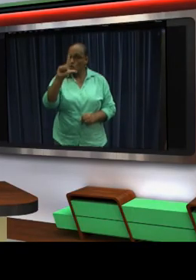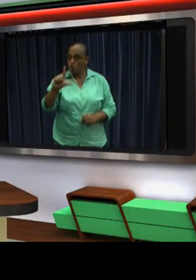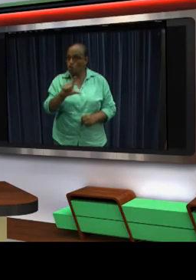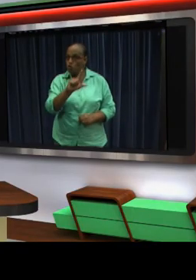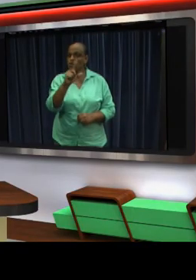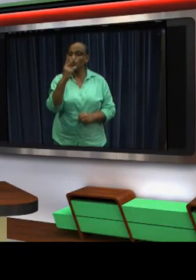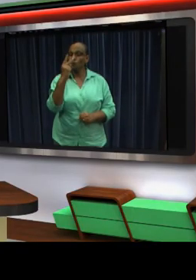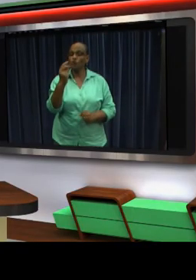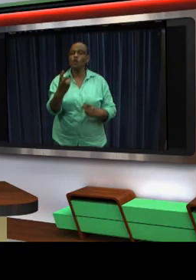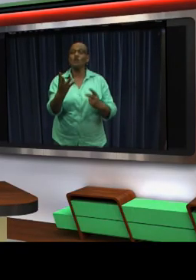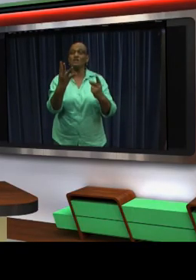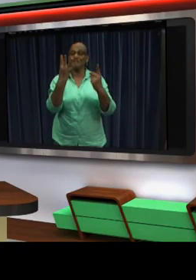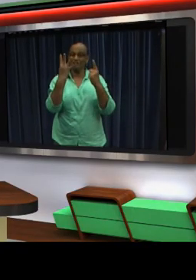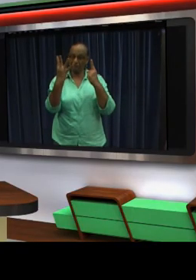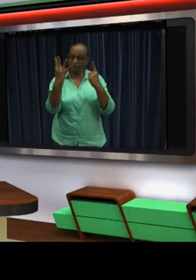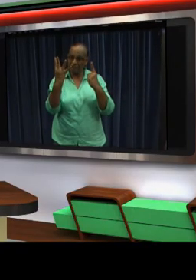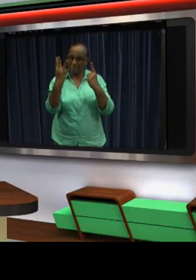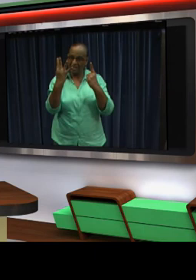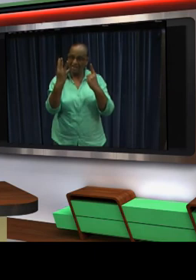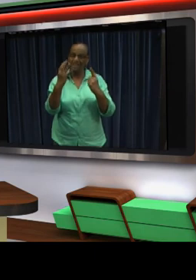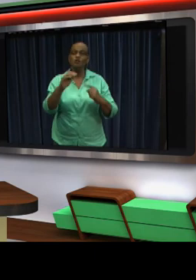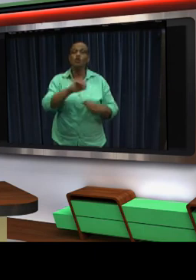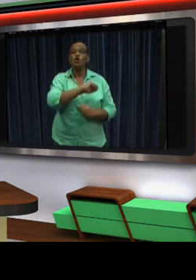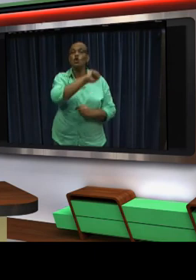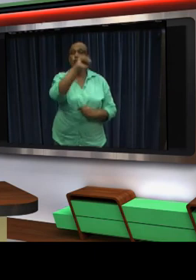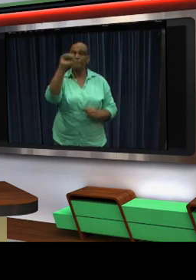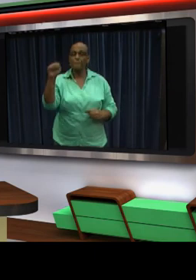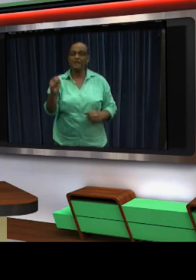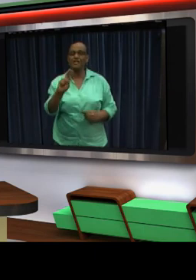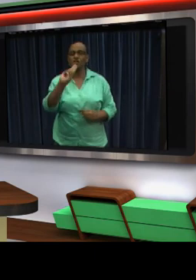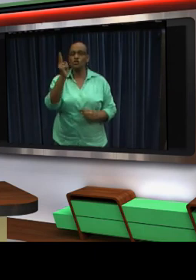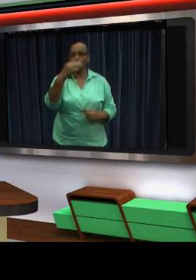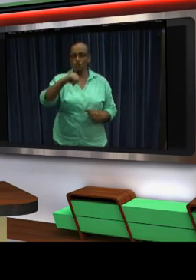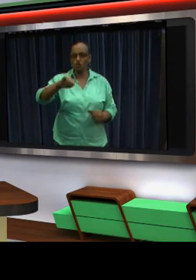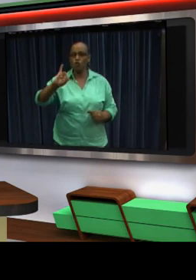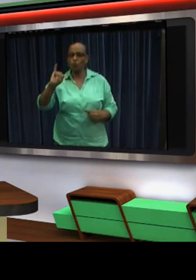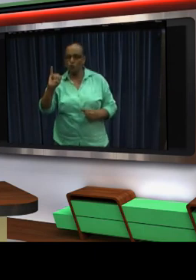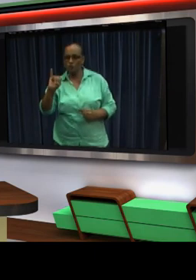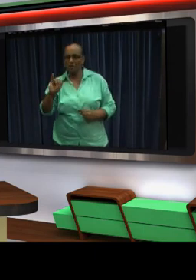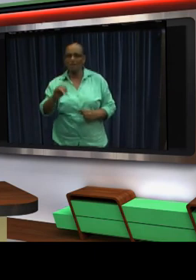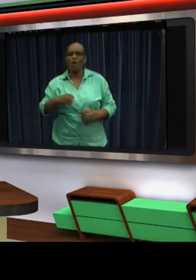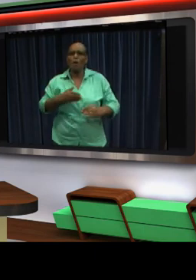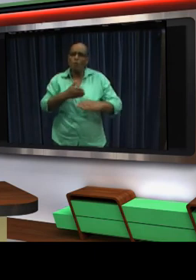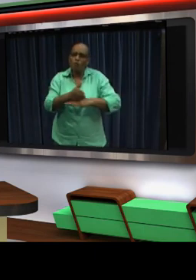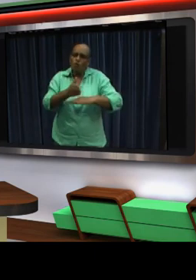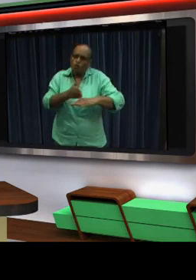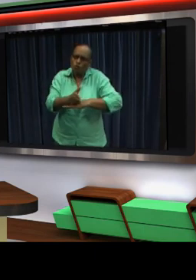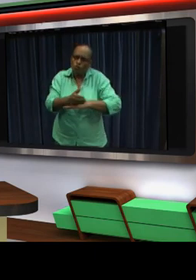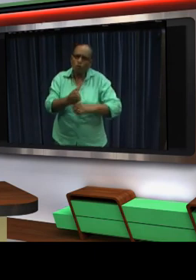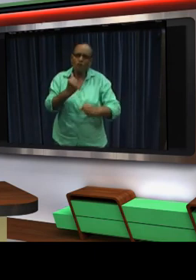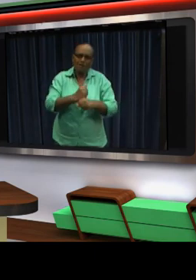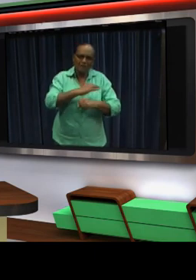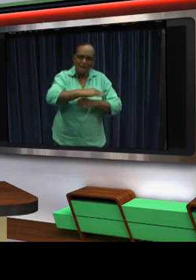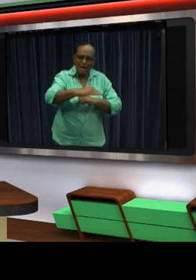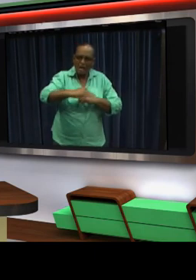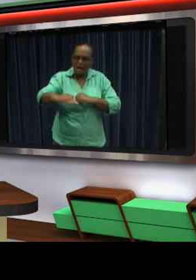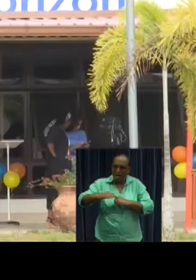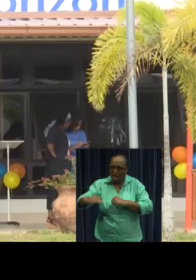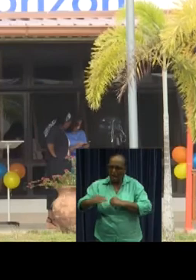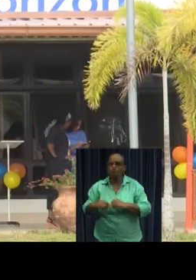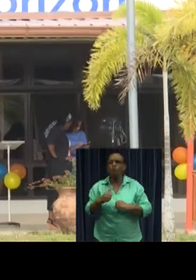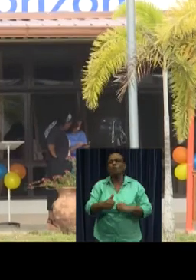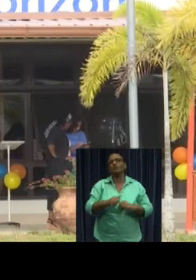Palliative care should be included in the basic package of health insurance companies. This is a wish of Charlene